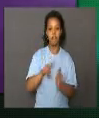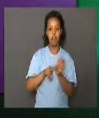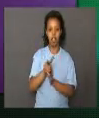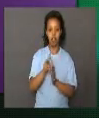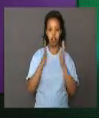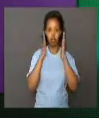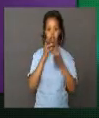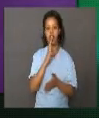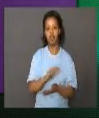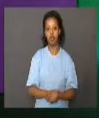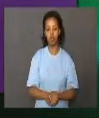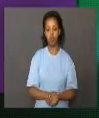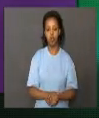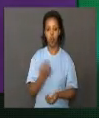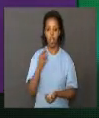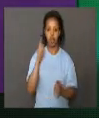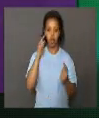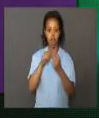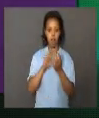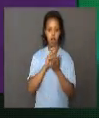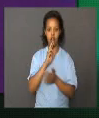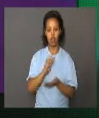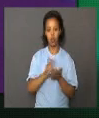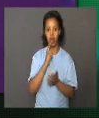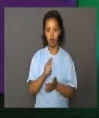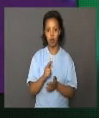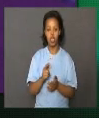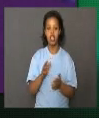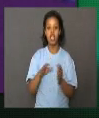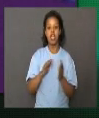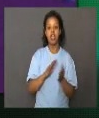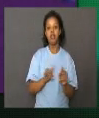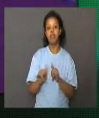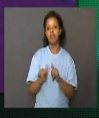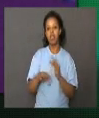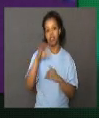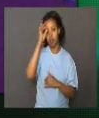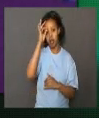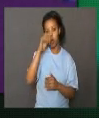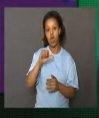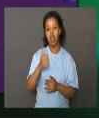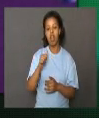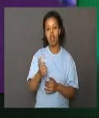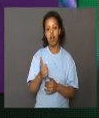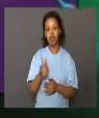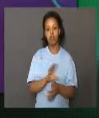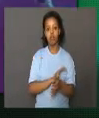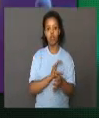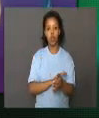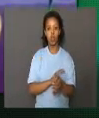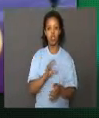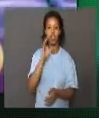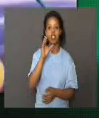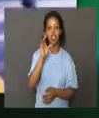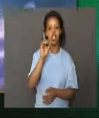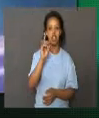virus. As we learned, other types of cells carry CD4